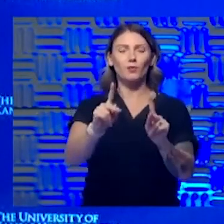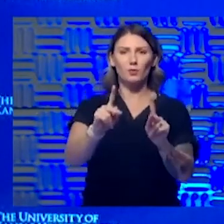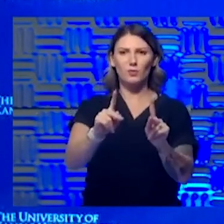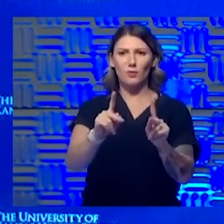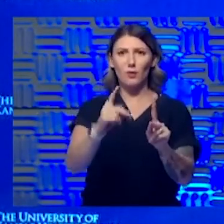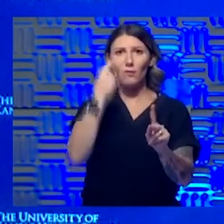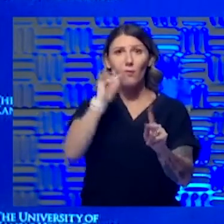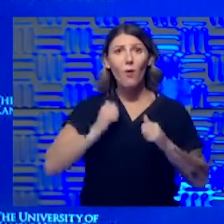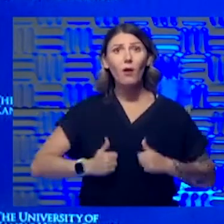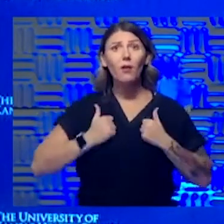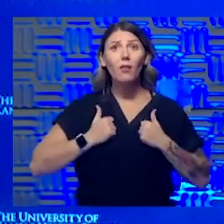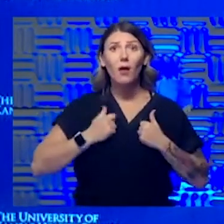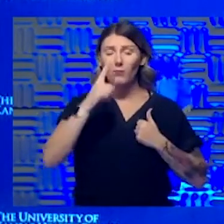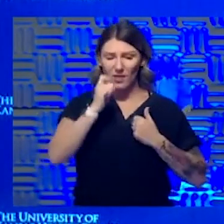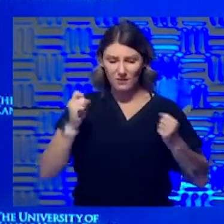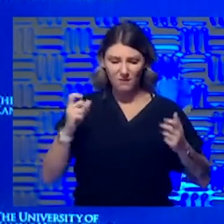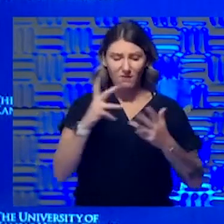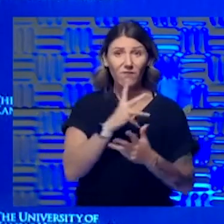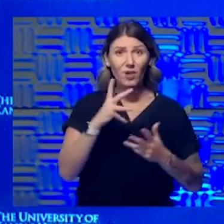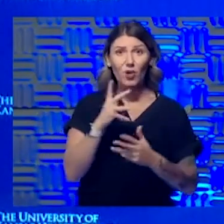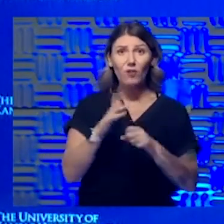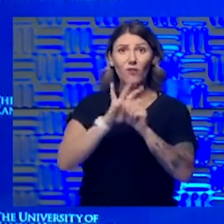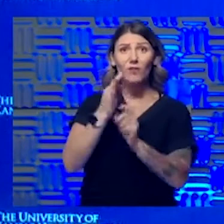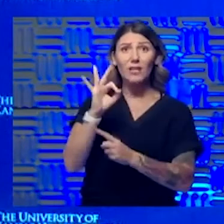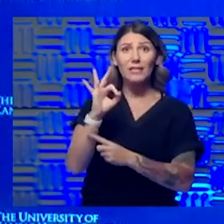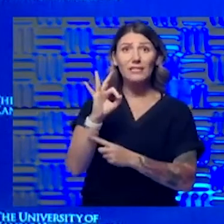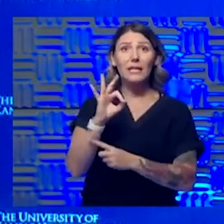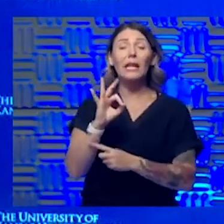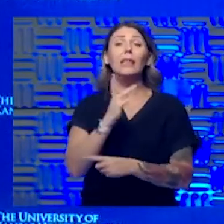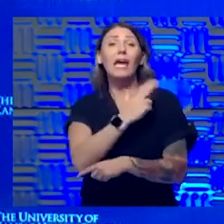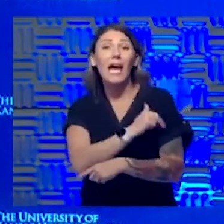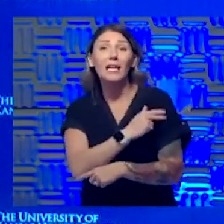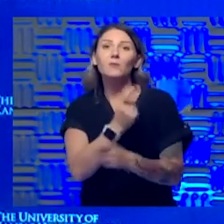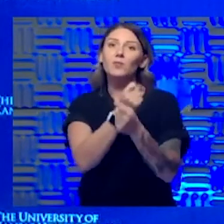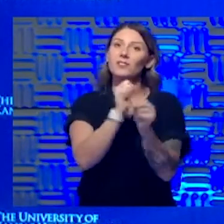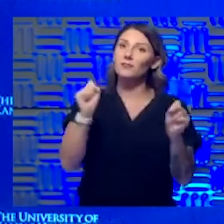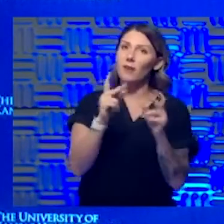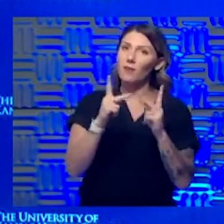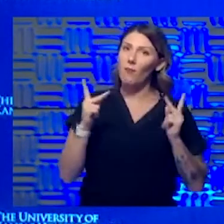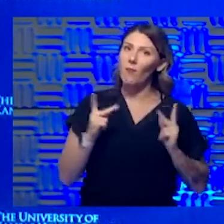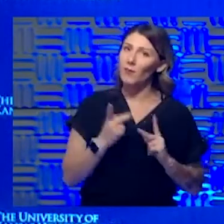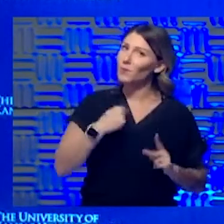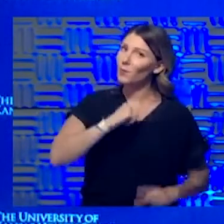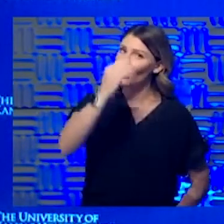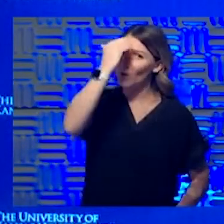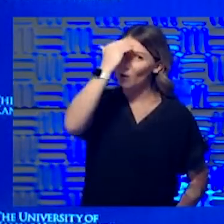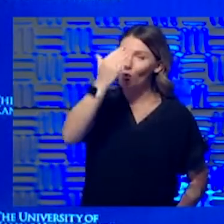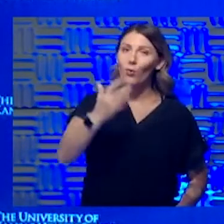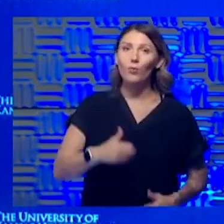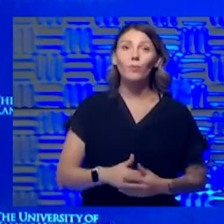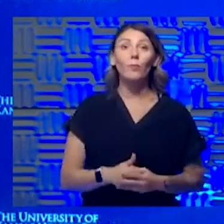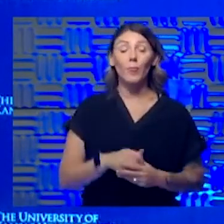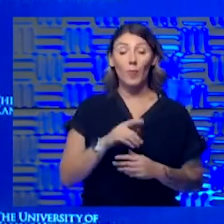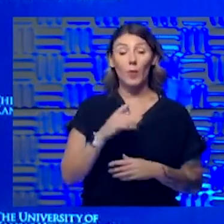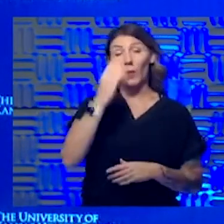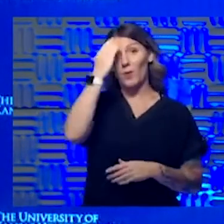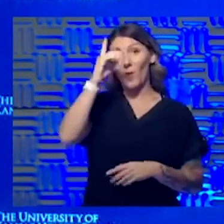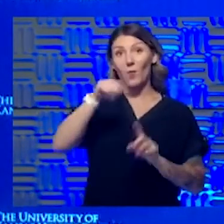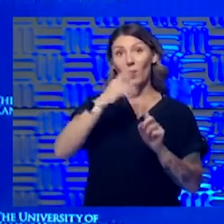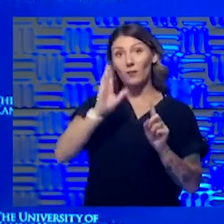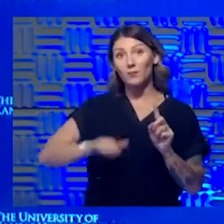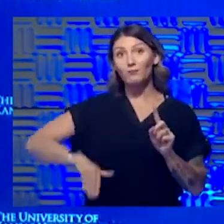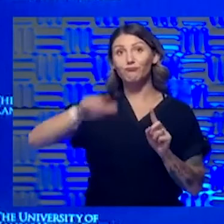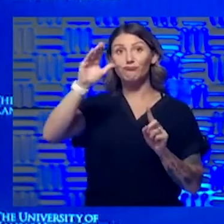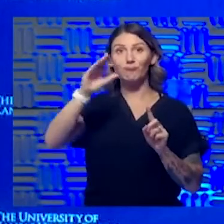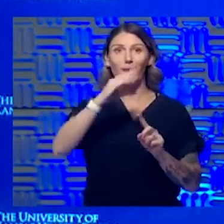COVID, because we know that we're a safe place and hospitals are safe places. When I was growing up and my kids were growing up, I tried to